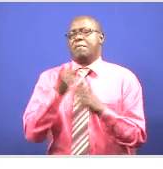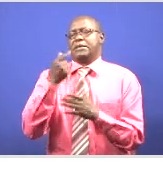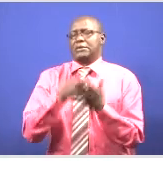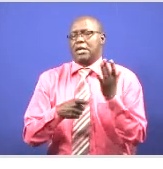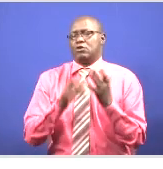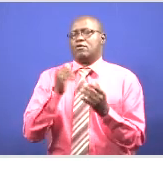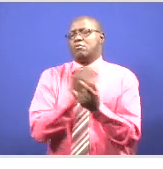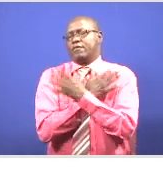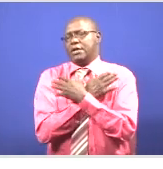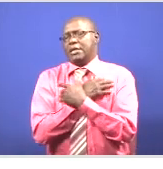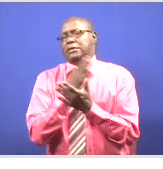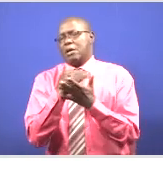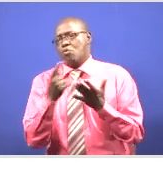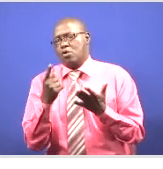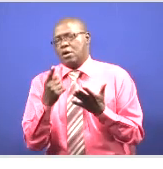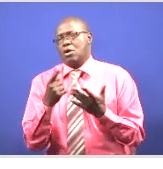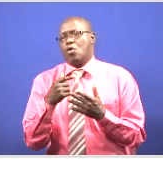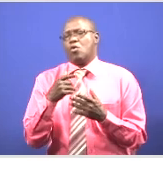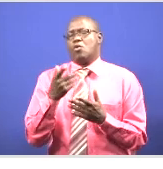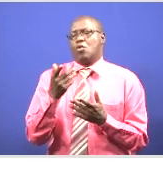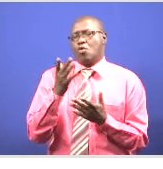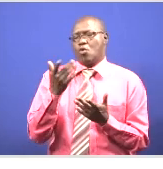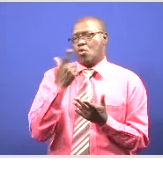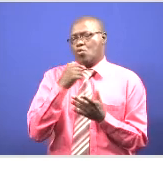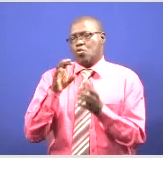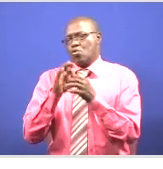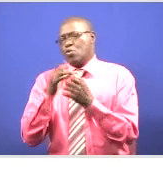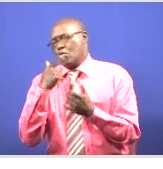ndugu wa fulani ama anajulikana na fulani. Kila mtu